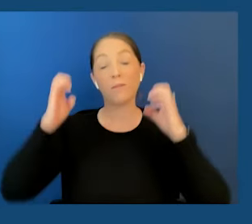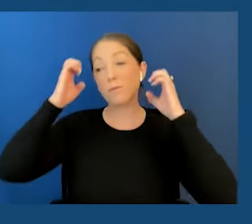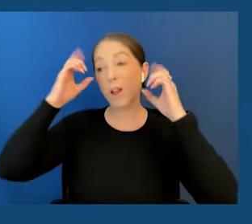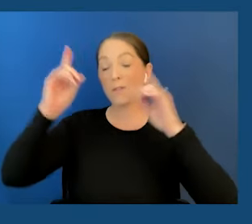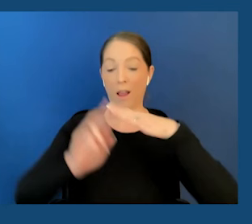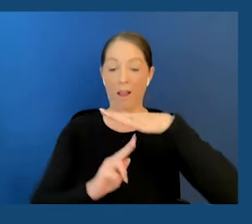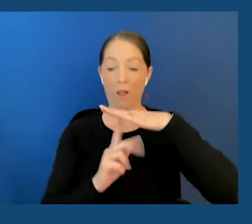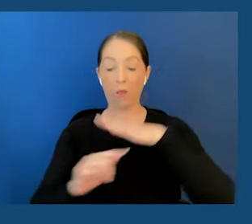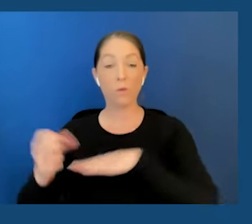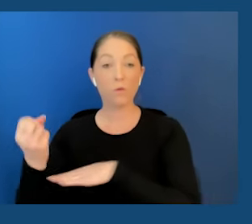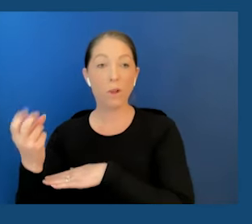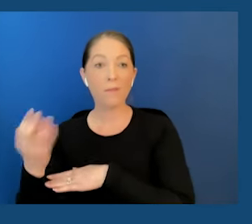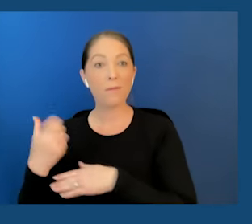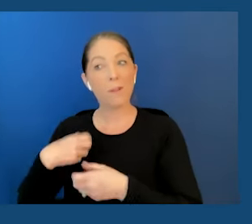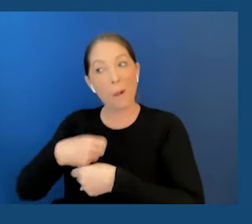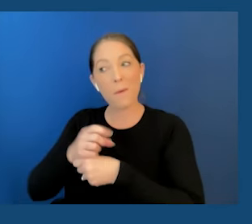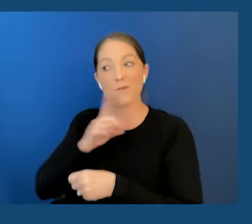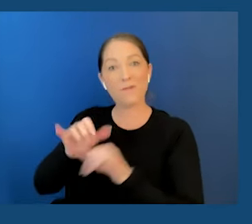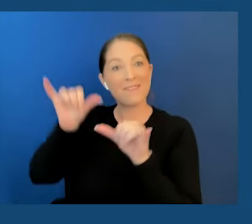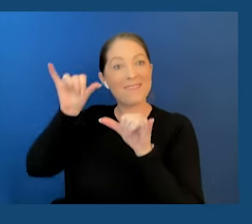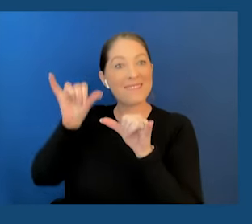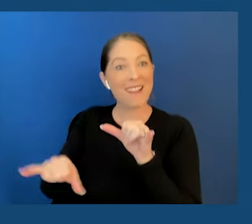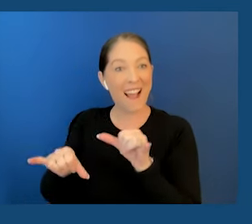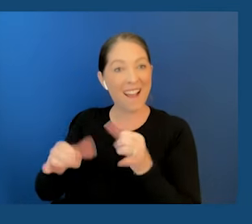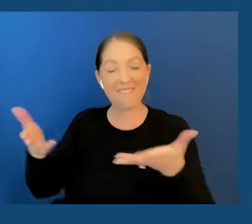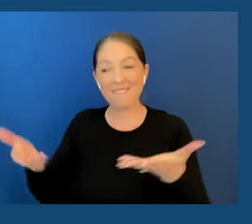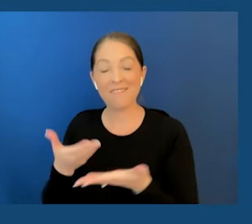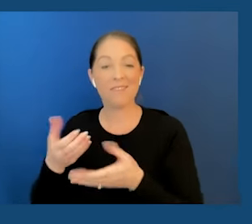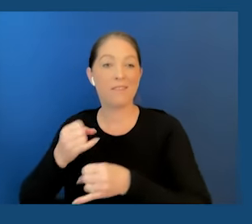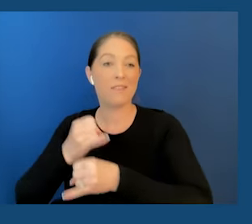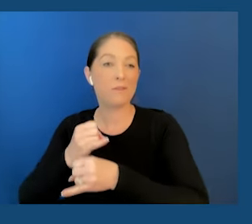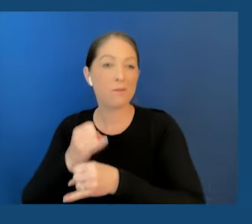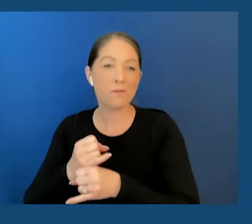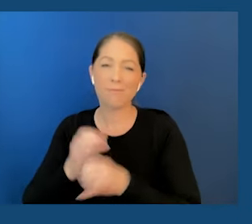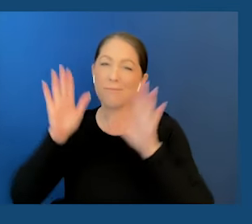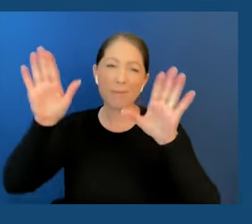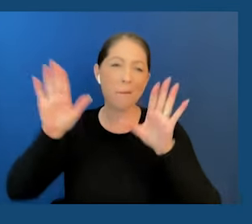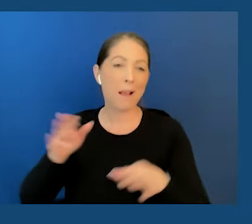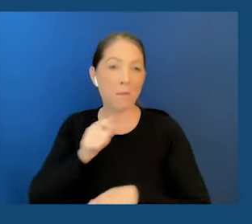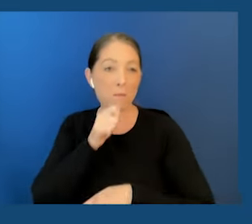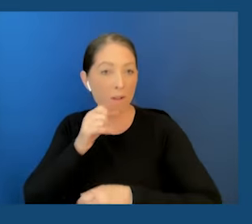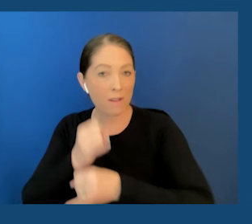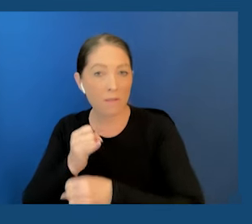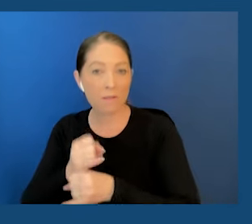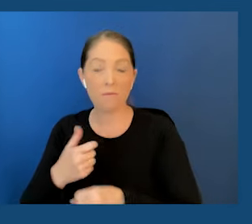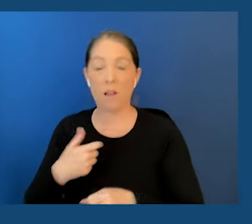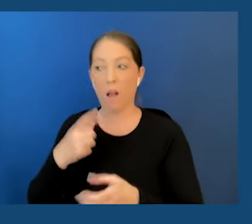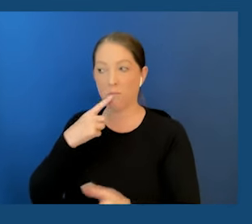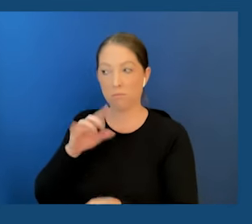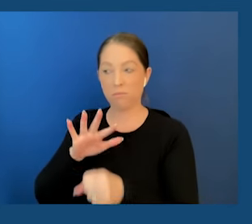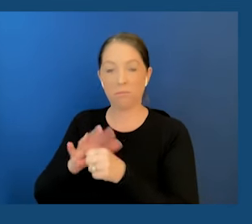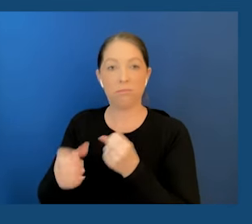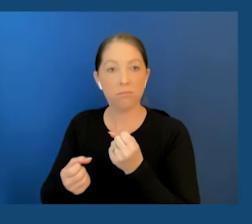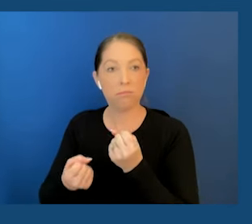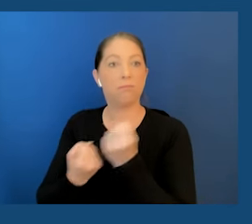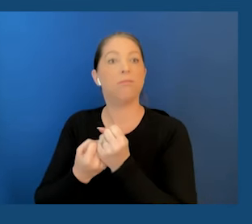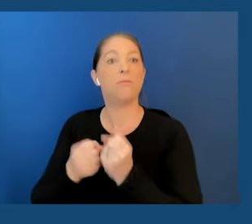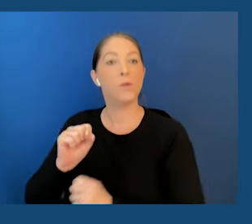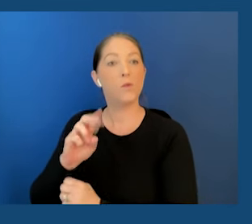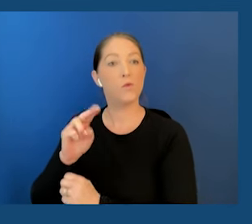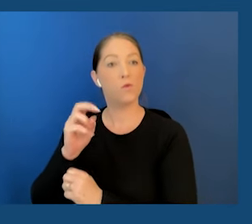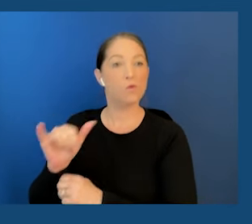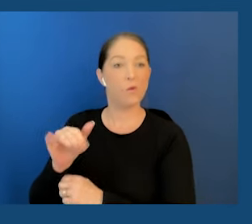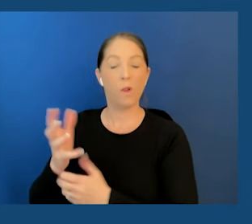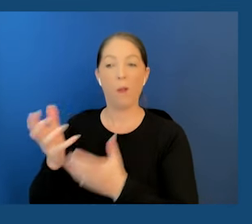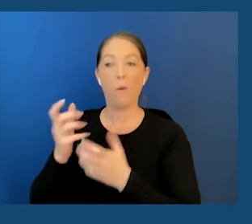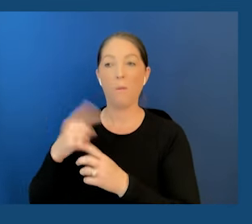to our great institutions. We have great private institutions, and I'm very committed to making SUNY shine and become the beacon of